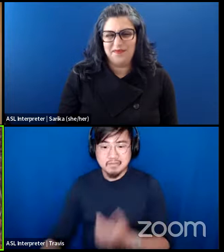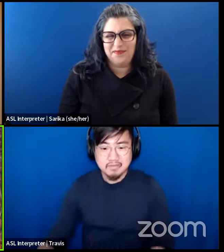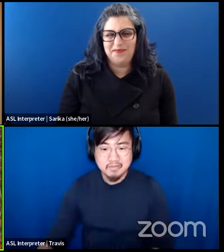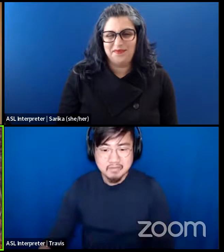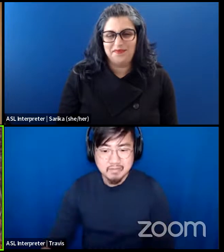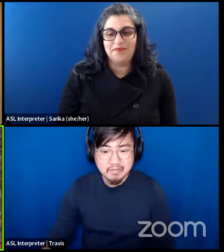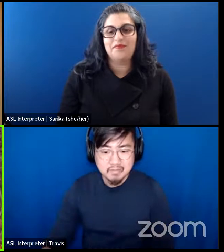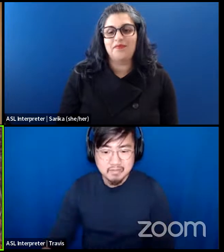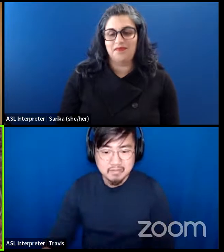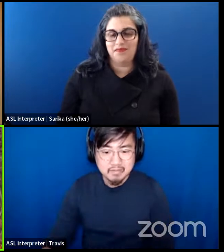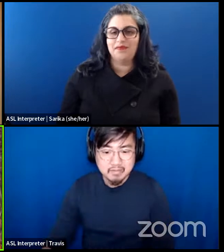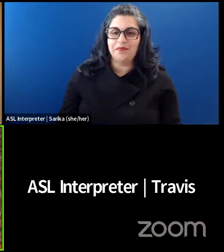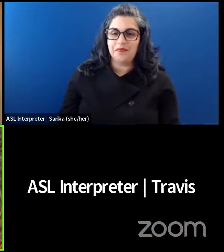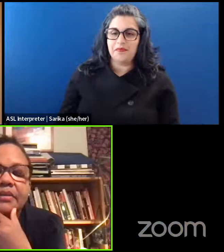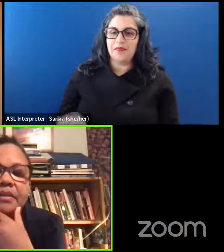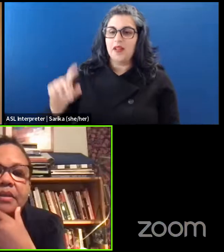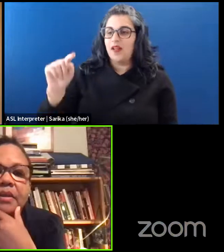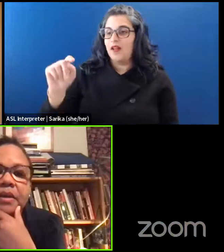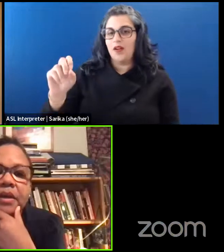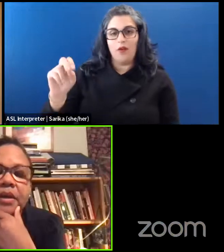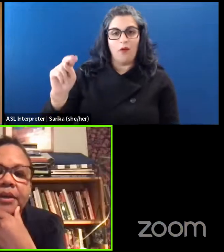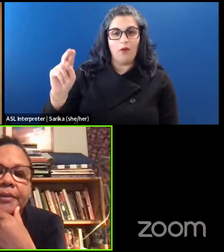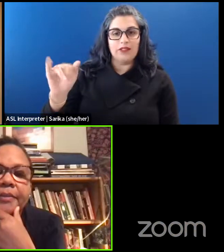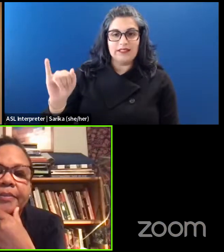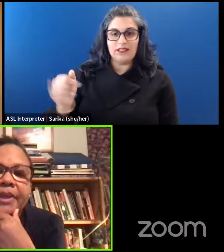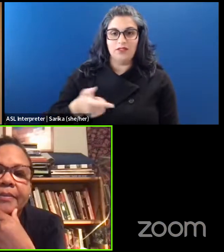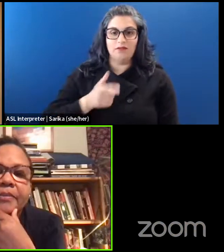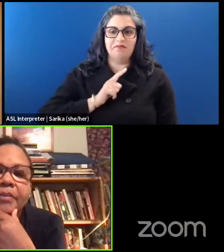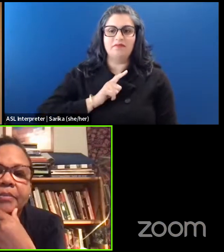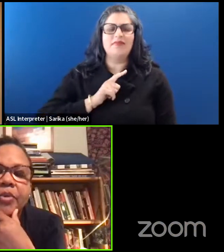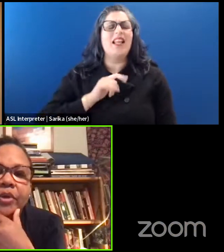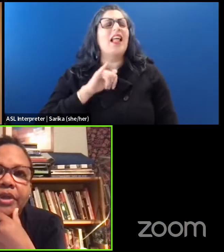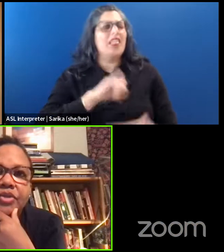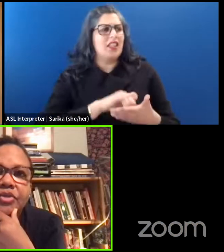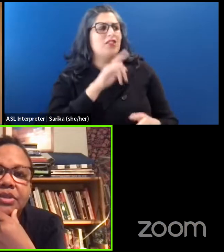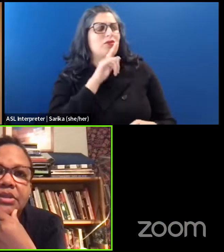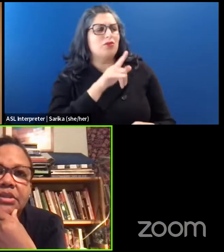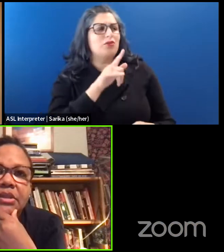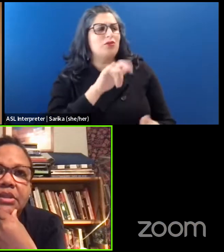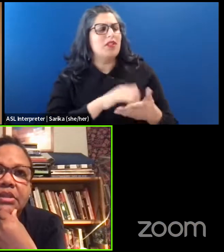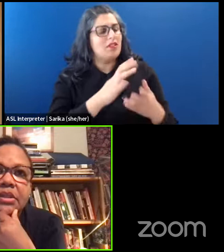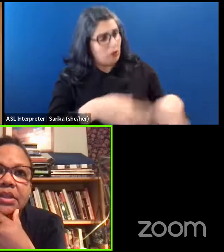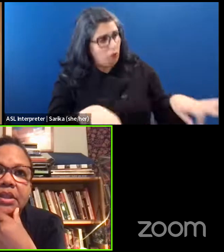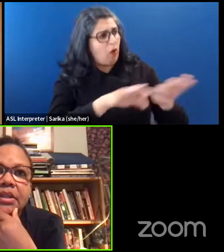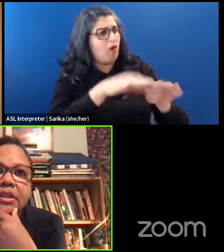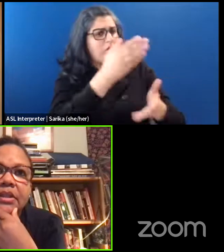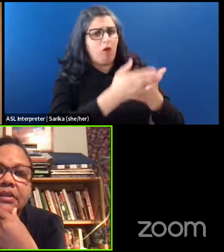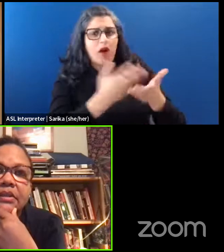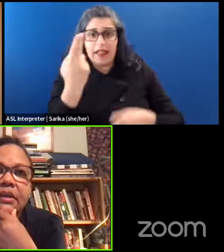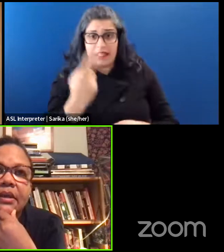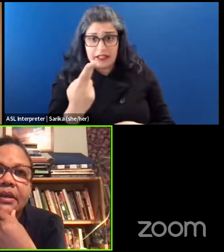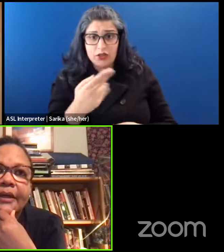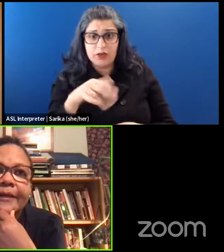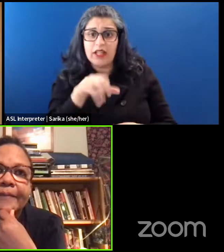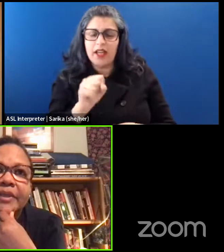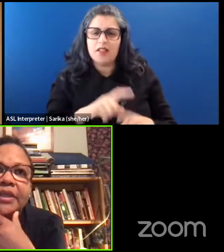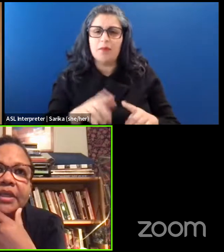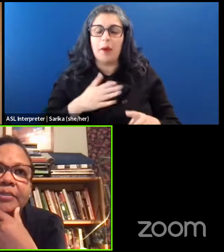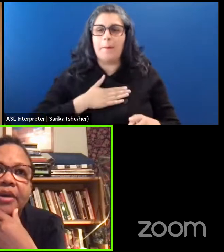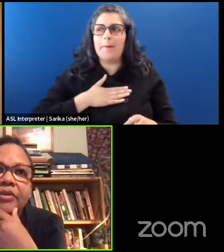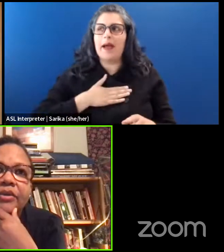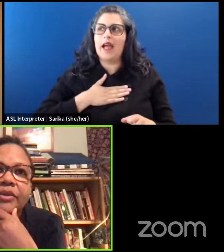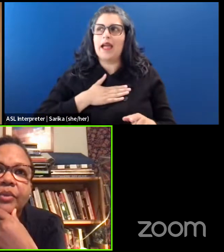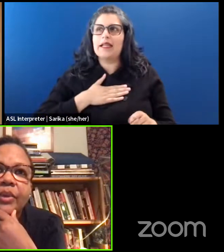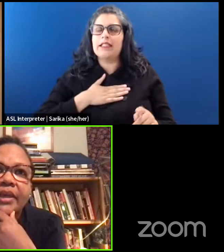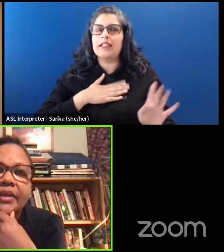that's an important history, I think. But I'm more interested in